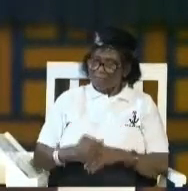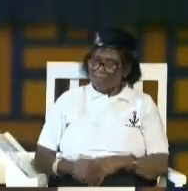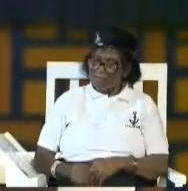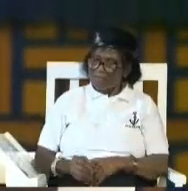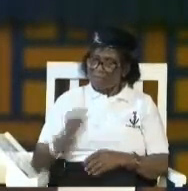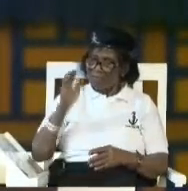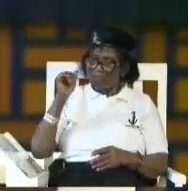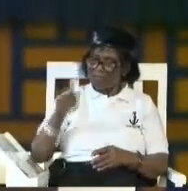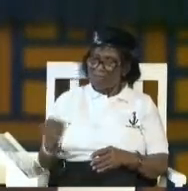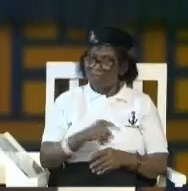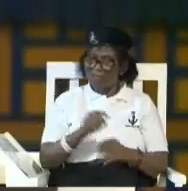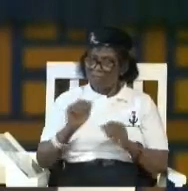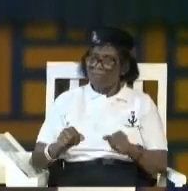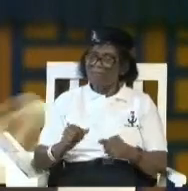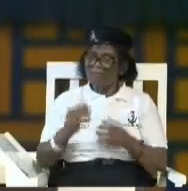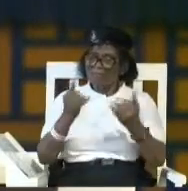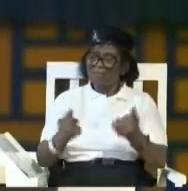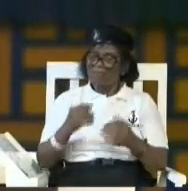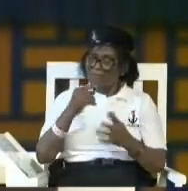what is yet to happen.